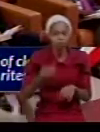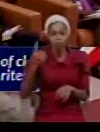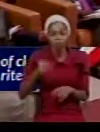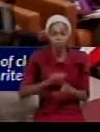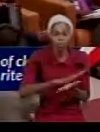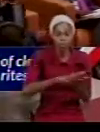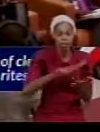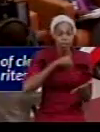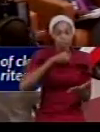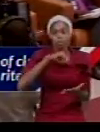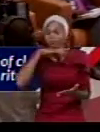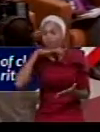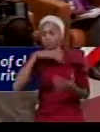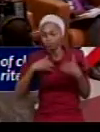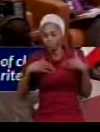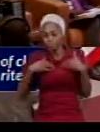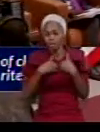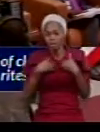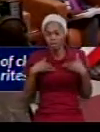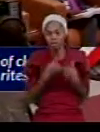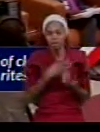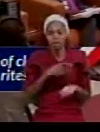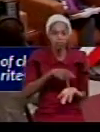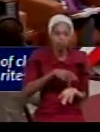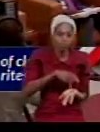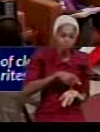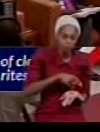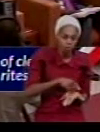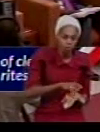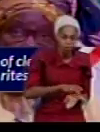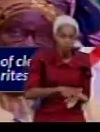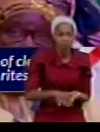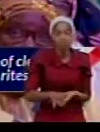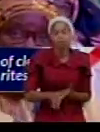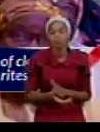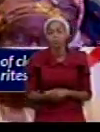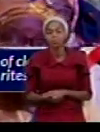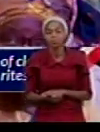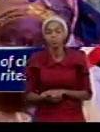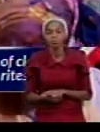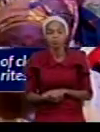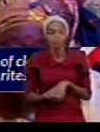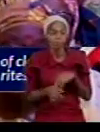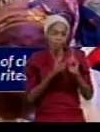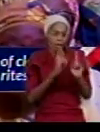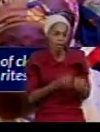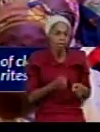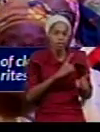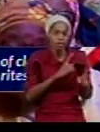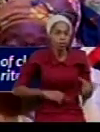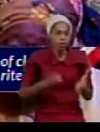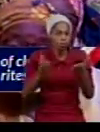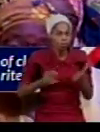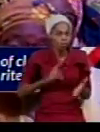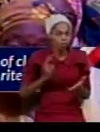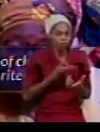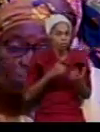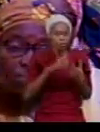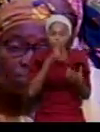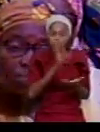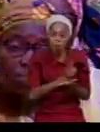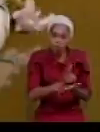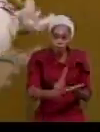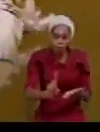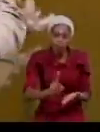God wants us to be holy as he is holy. And at the same time, he wants us to live a healthy life. Thank you very